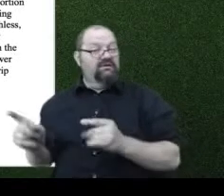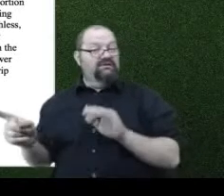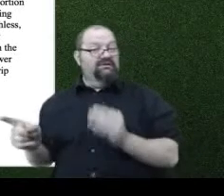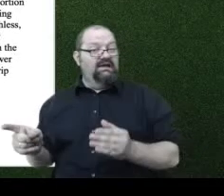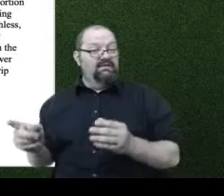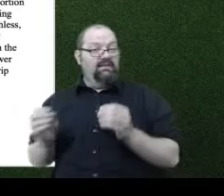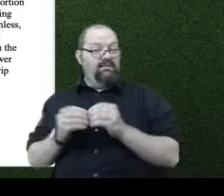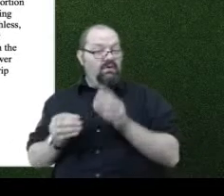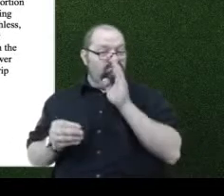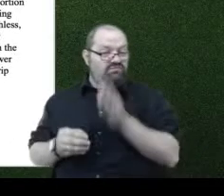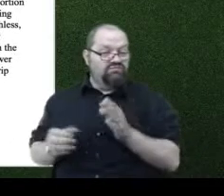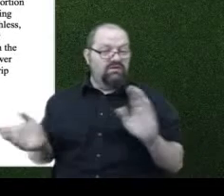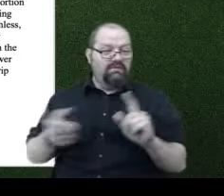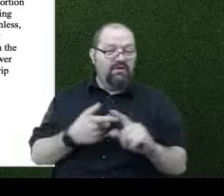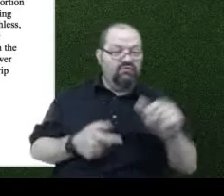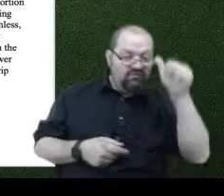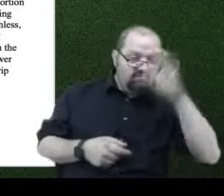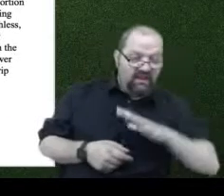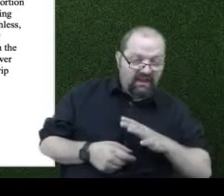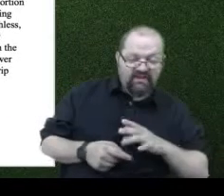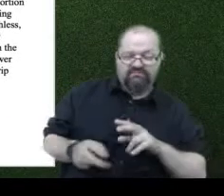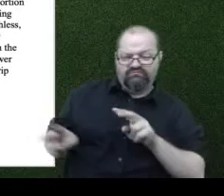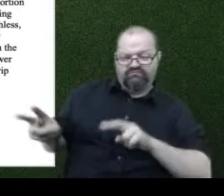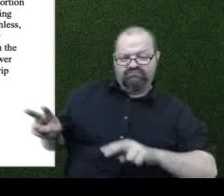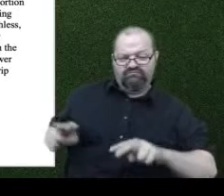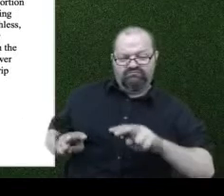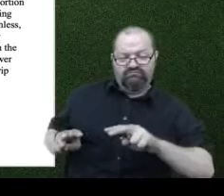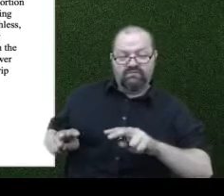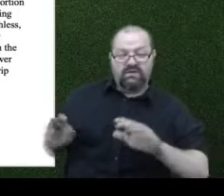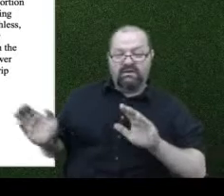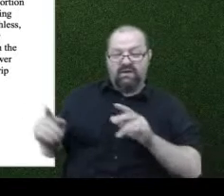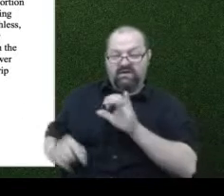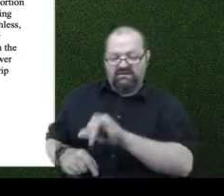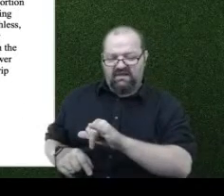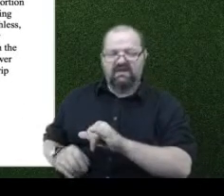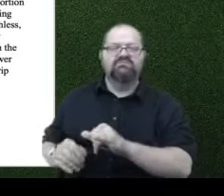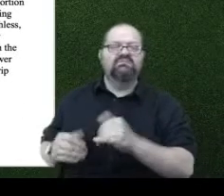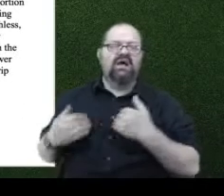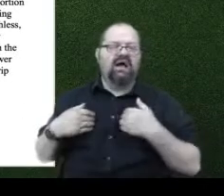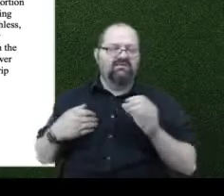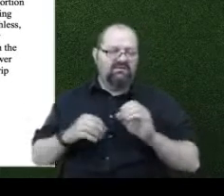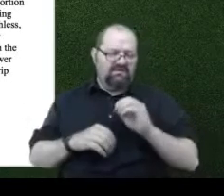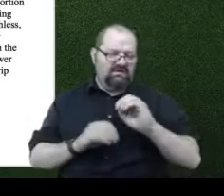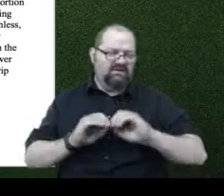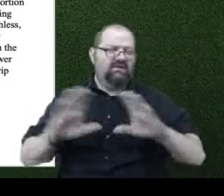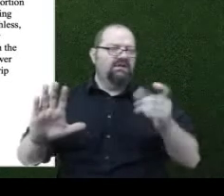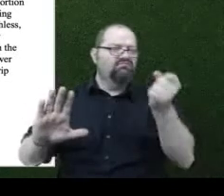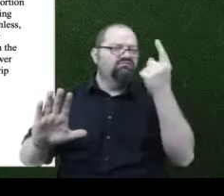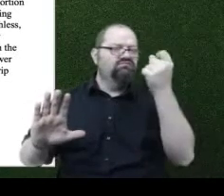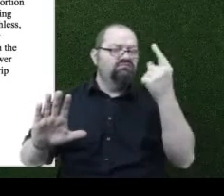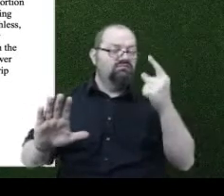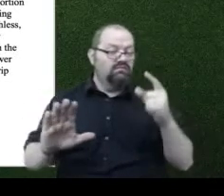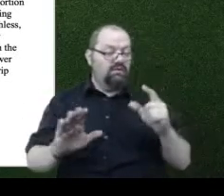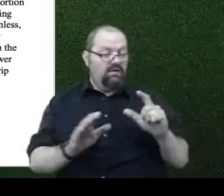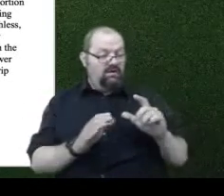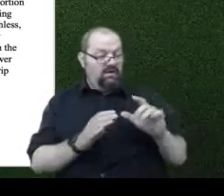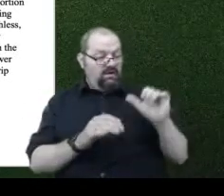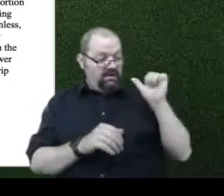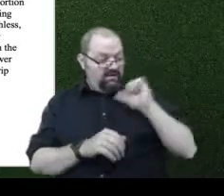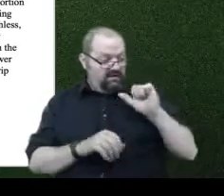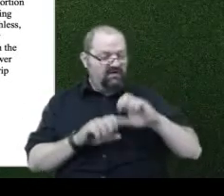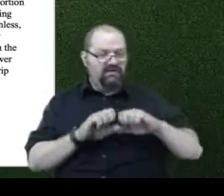does. Comparing these two figures, the viewer gains a clear understanding of how liquor can strip away a